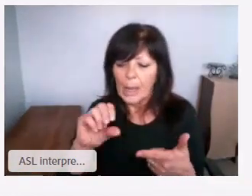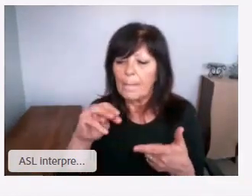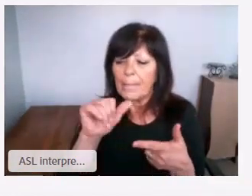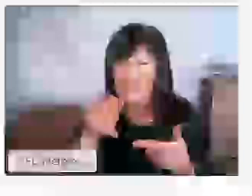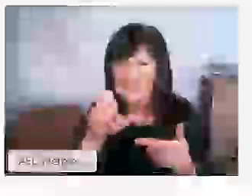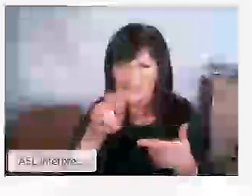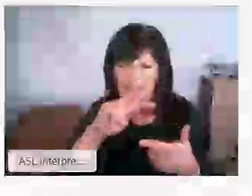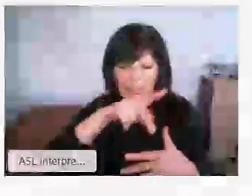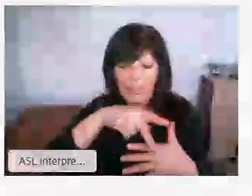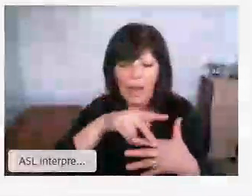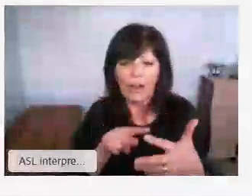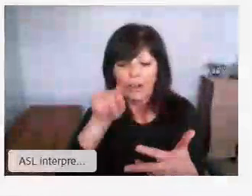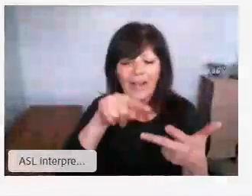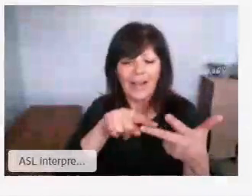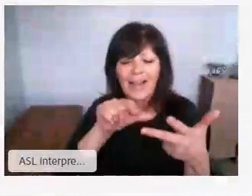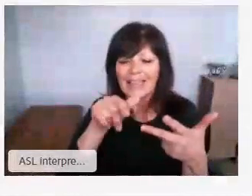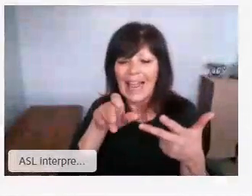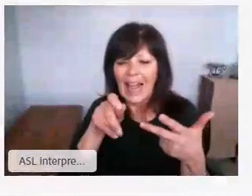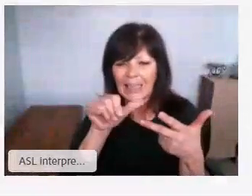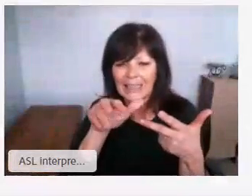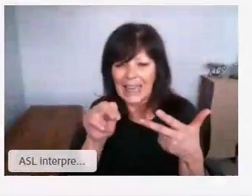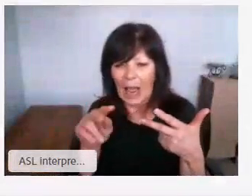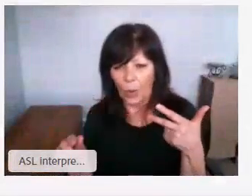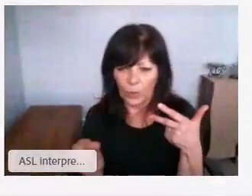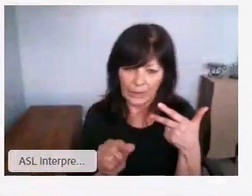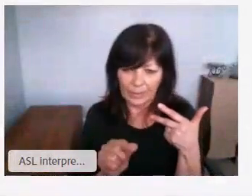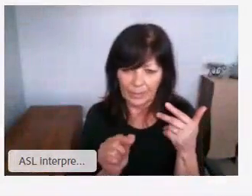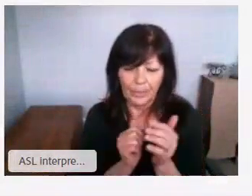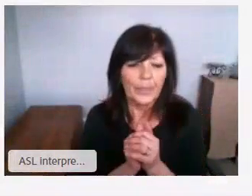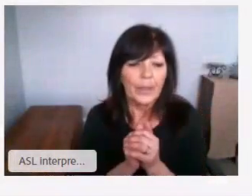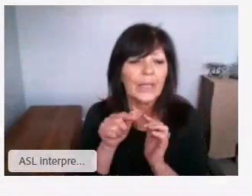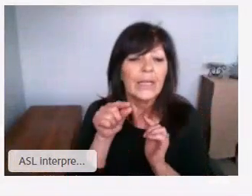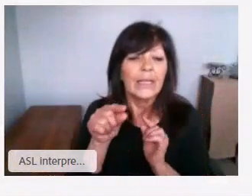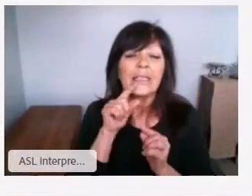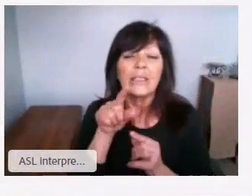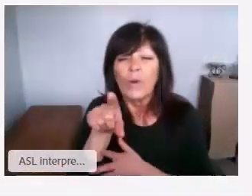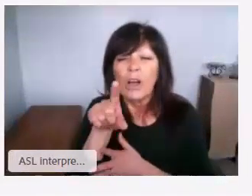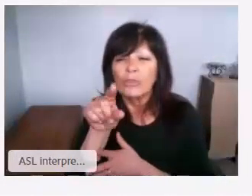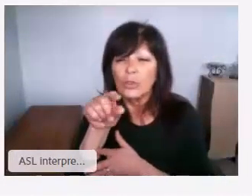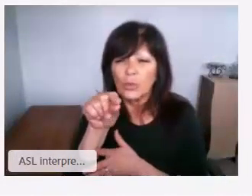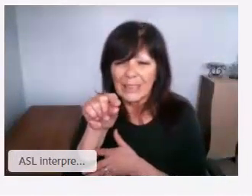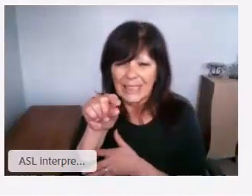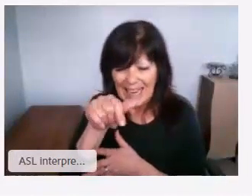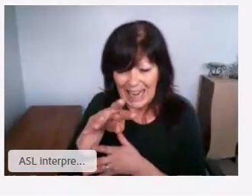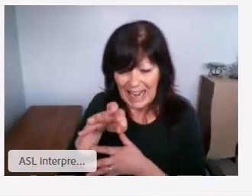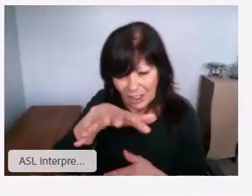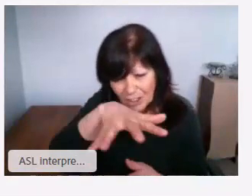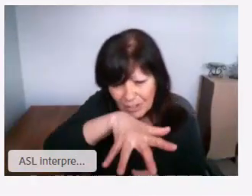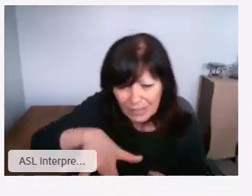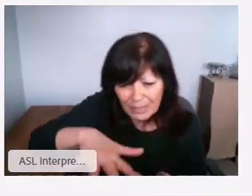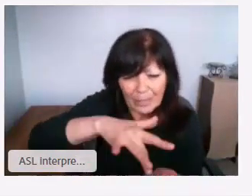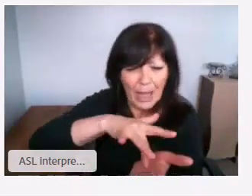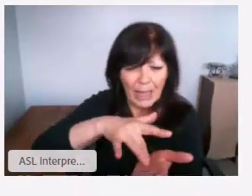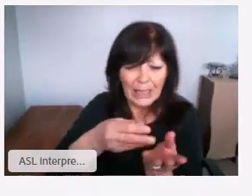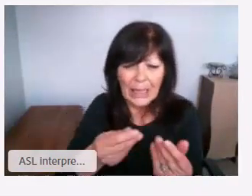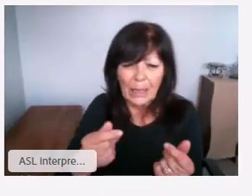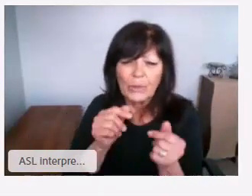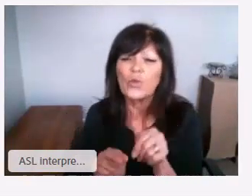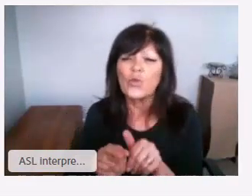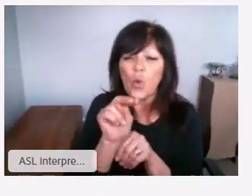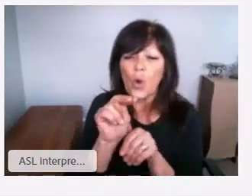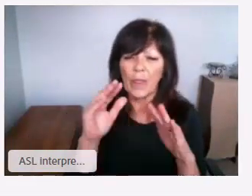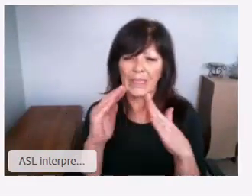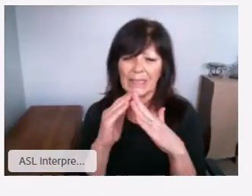and Allentown directly to the west. The BNMC is a 120-acre medical campus that's located just north of our downtown central